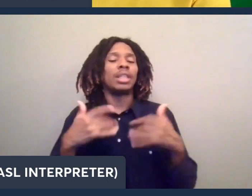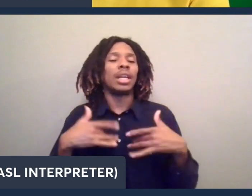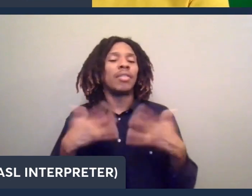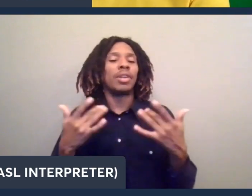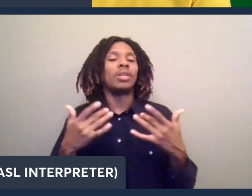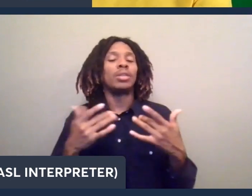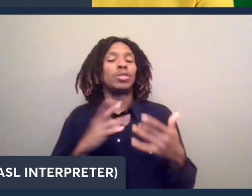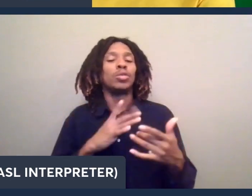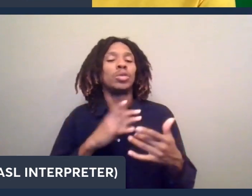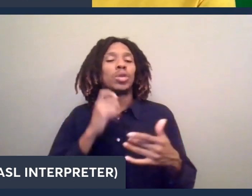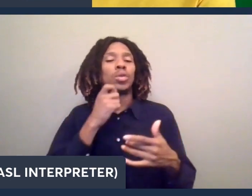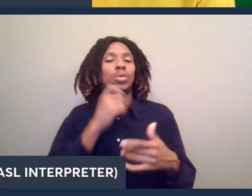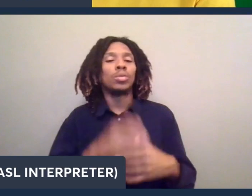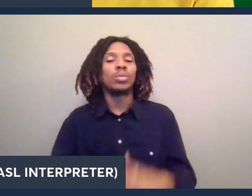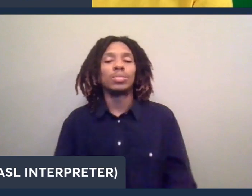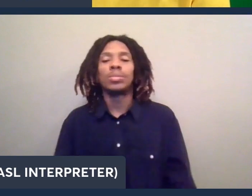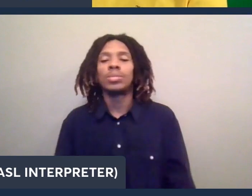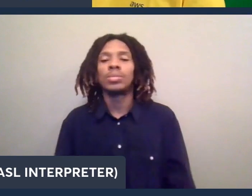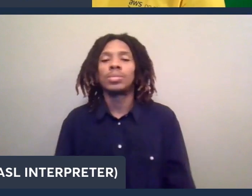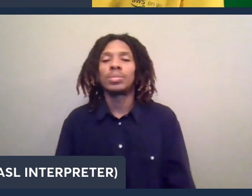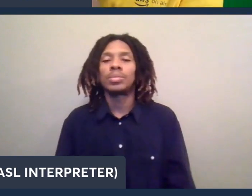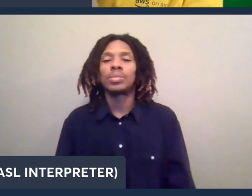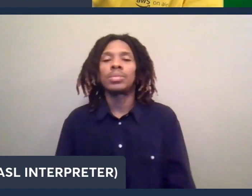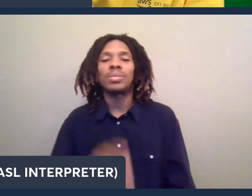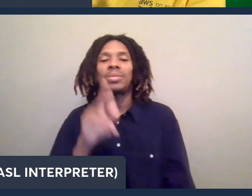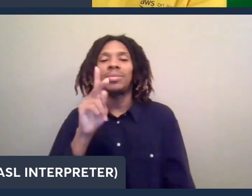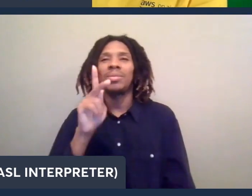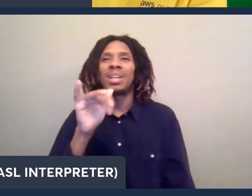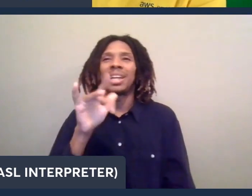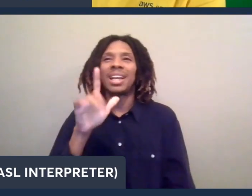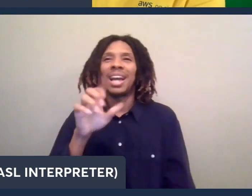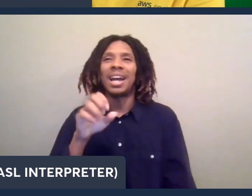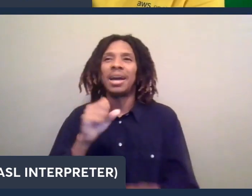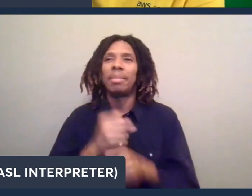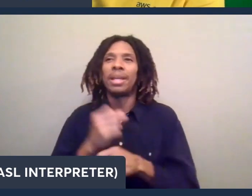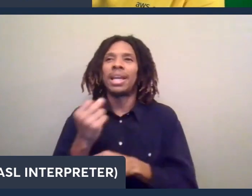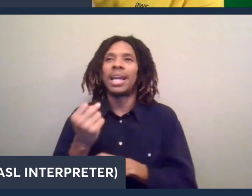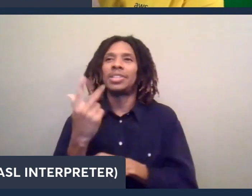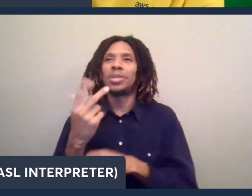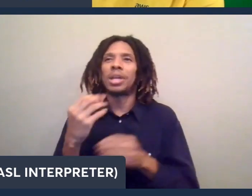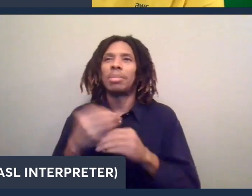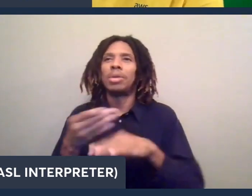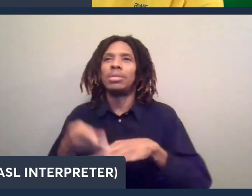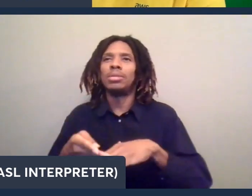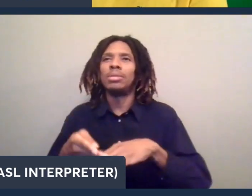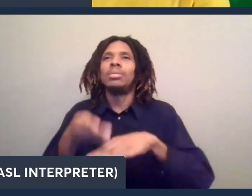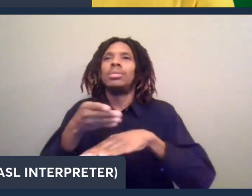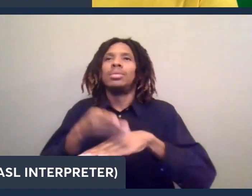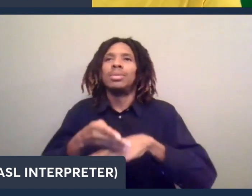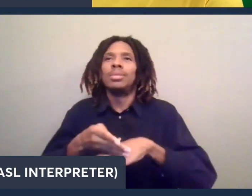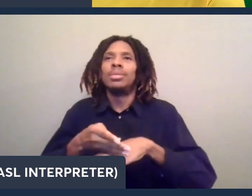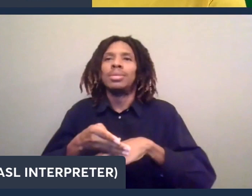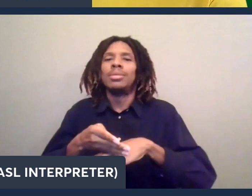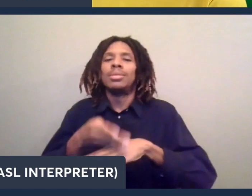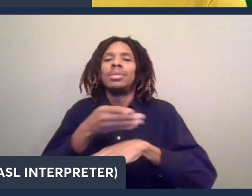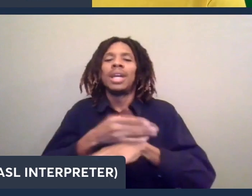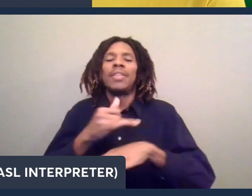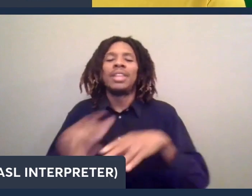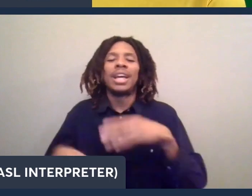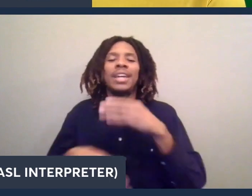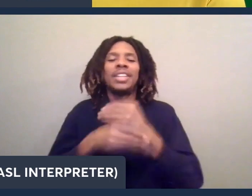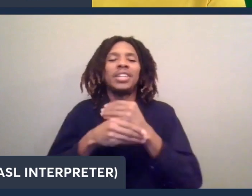pretty cool. So making S3 like just that much better, just having like that additional